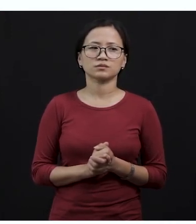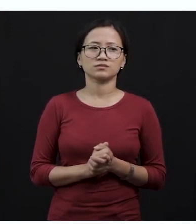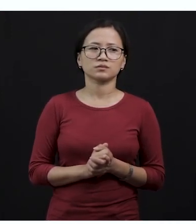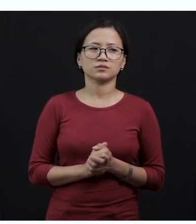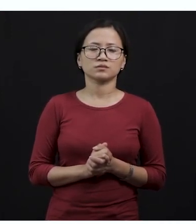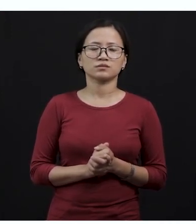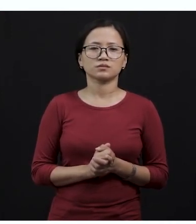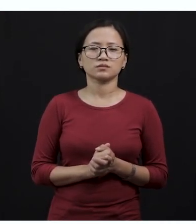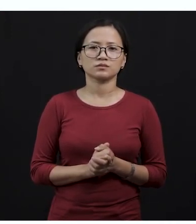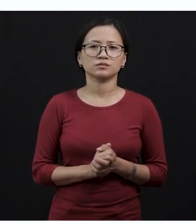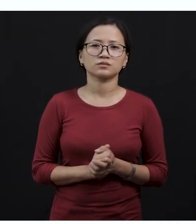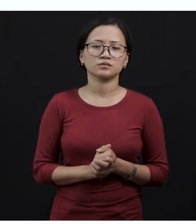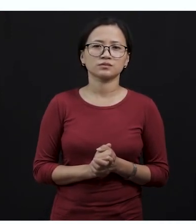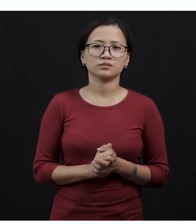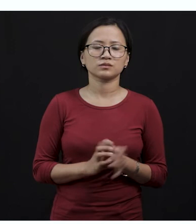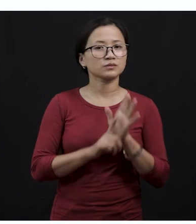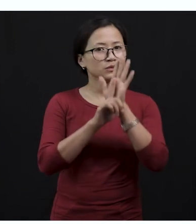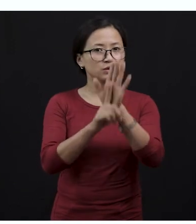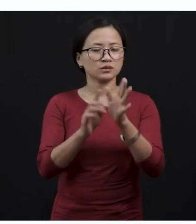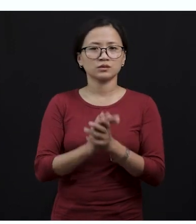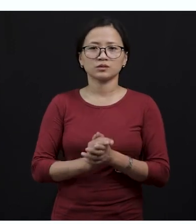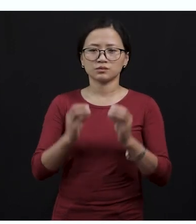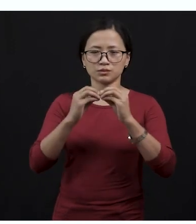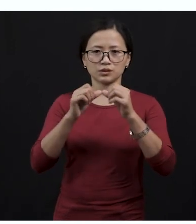muscle cell. I'm just showing you a